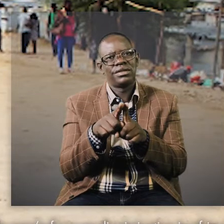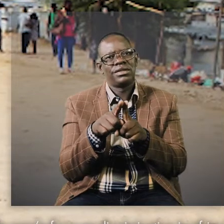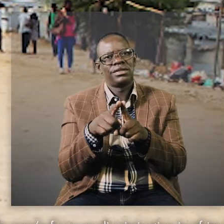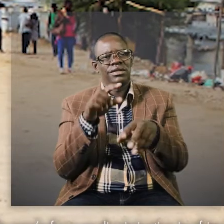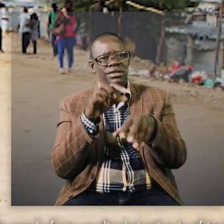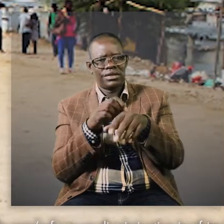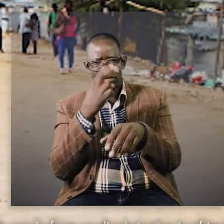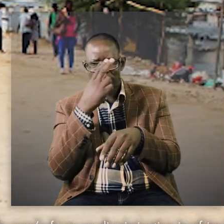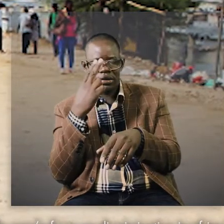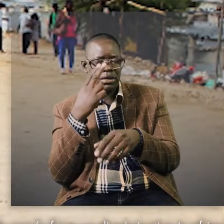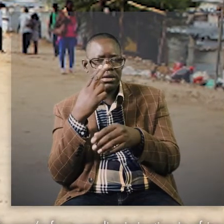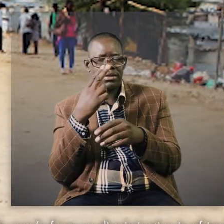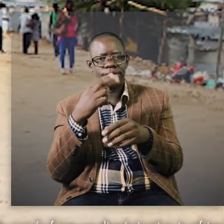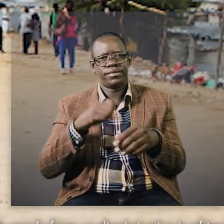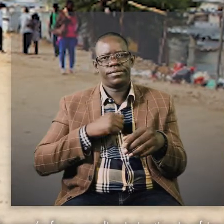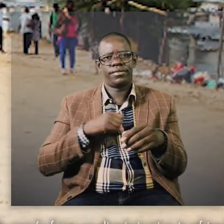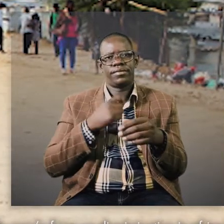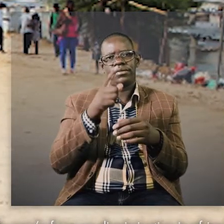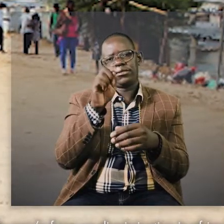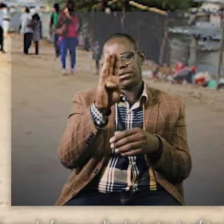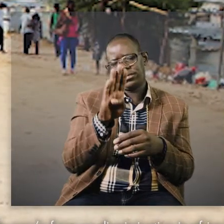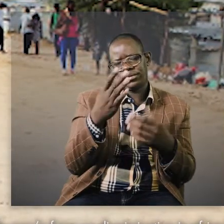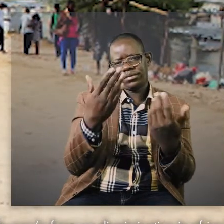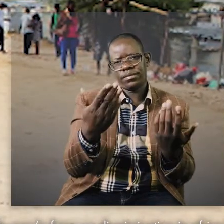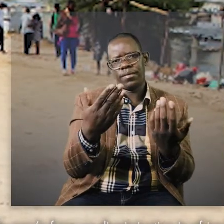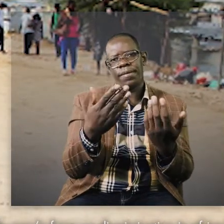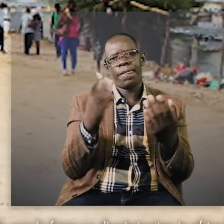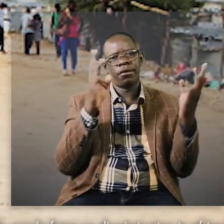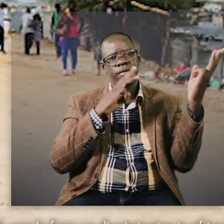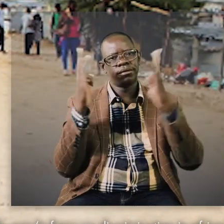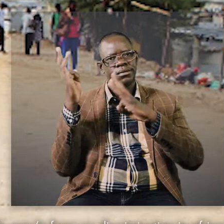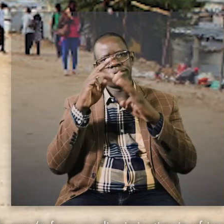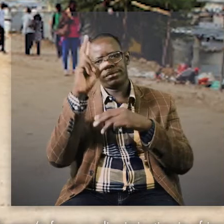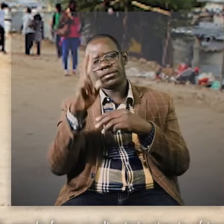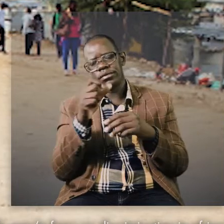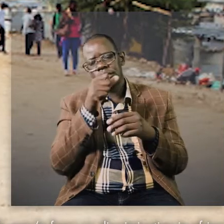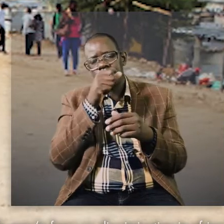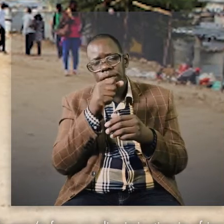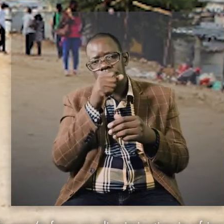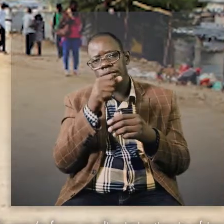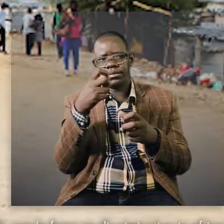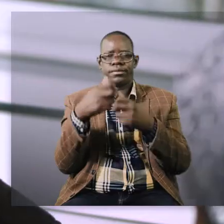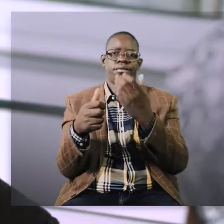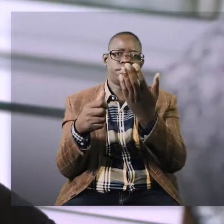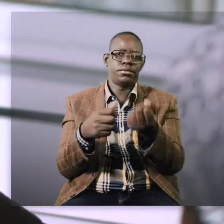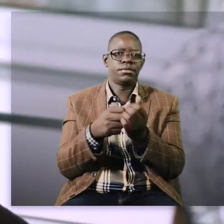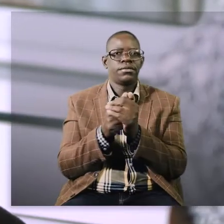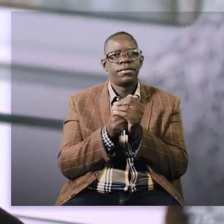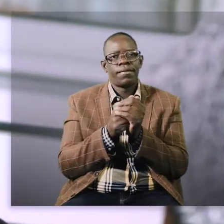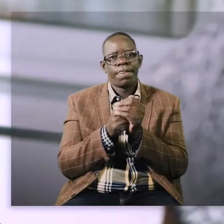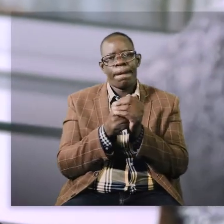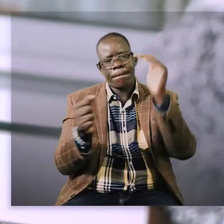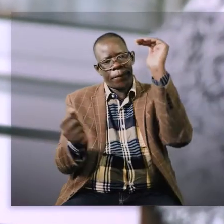skin and eye diseases. TB germs, for example, are carried through the air when a person coughs. You know,